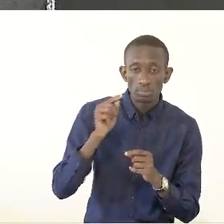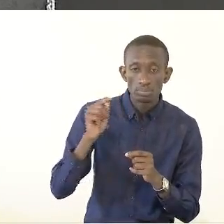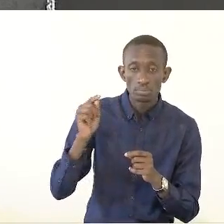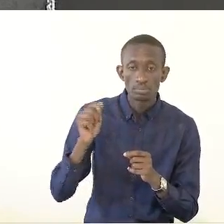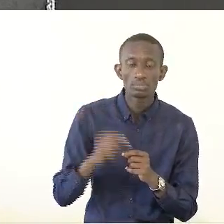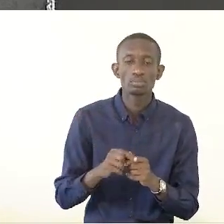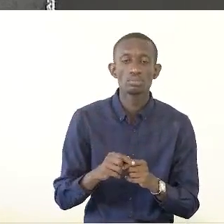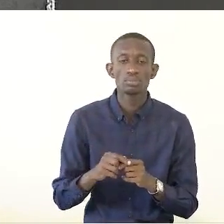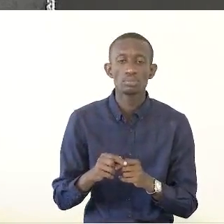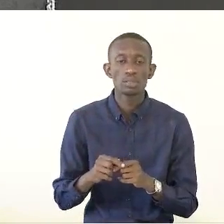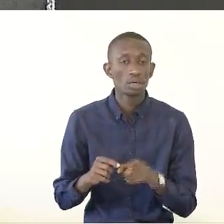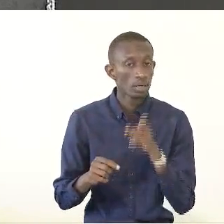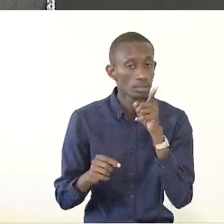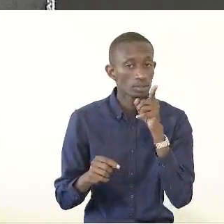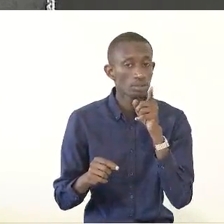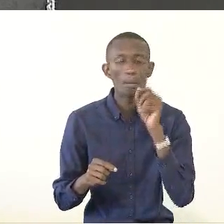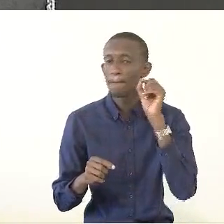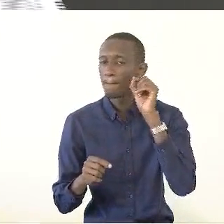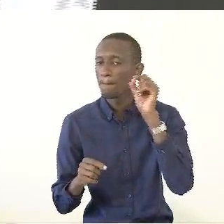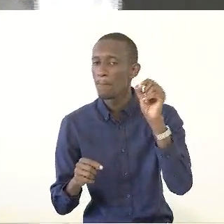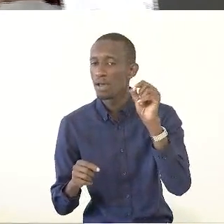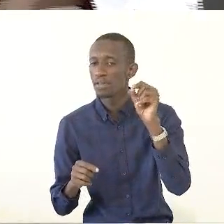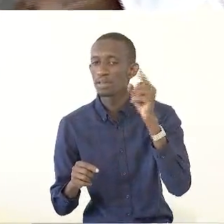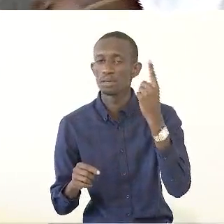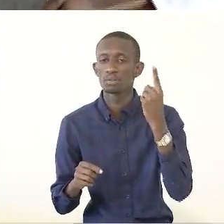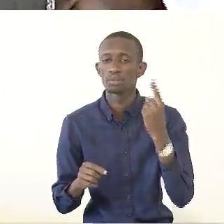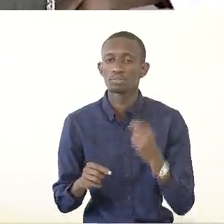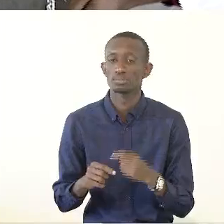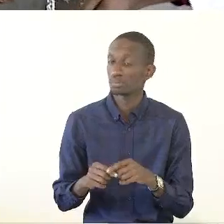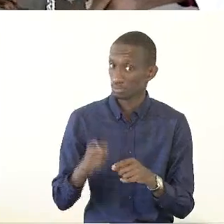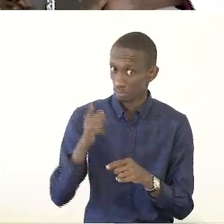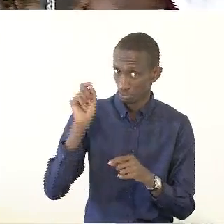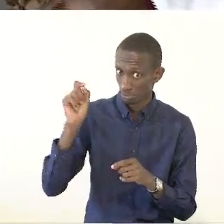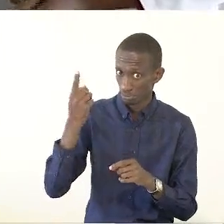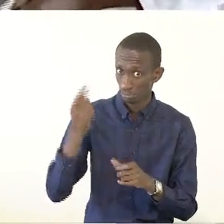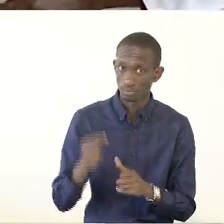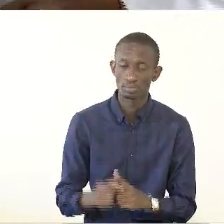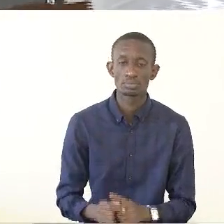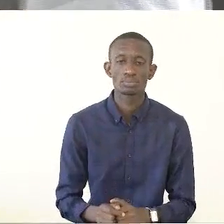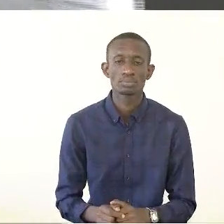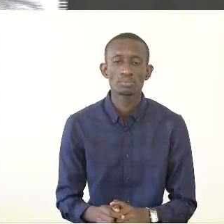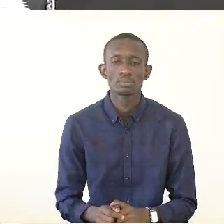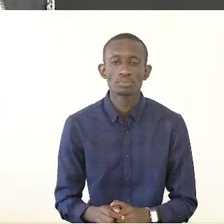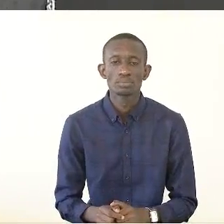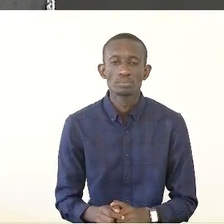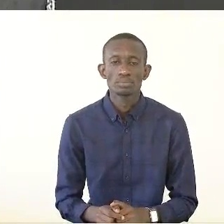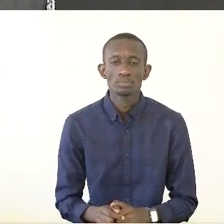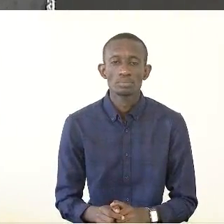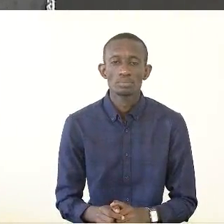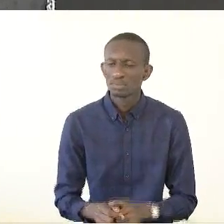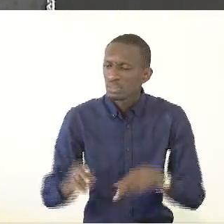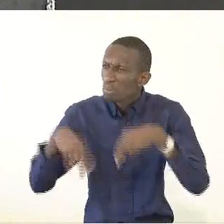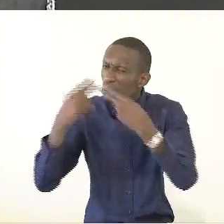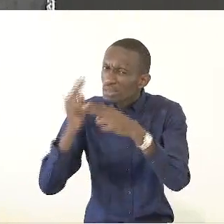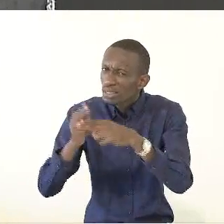This is the first point we have. Have you seen it? The first point is there. Can you name it?